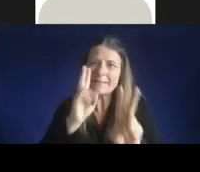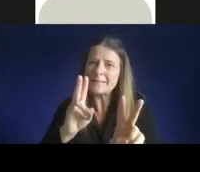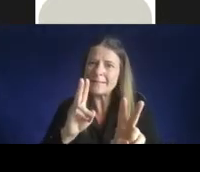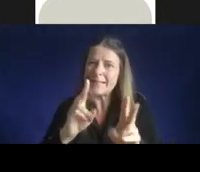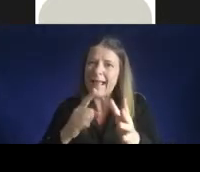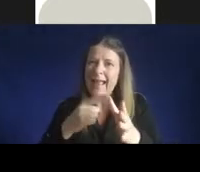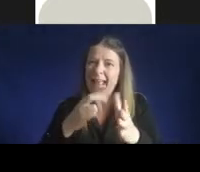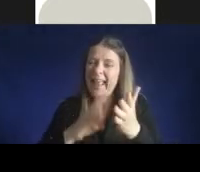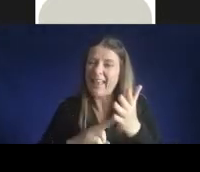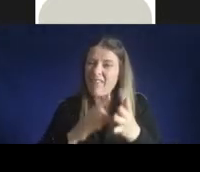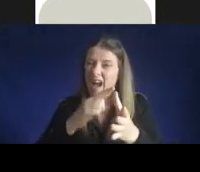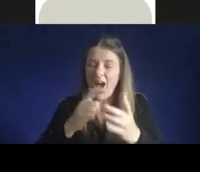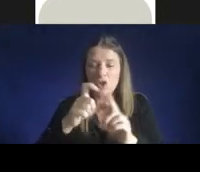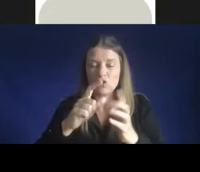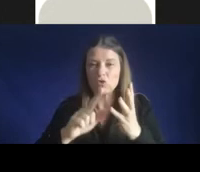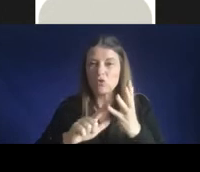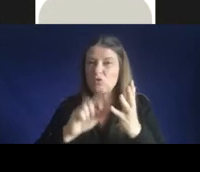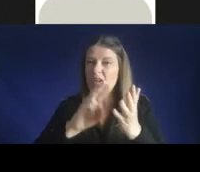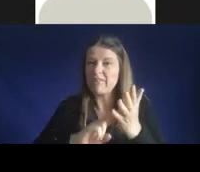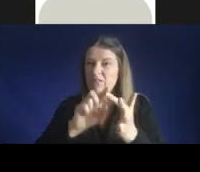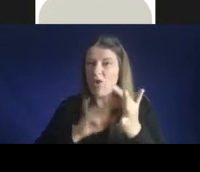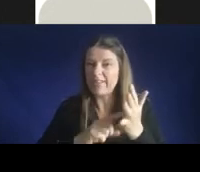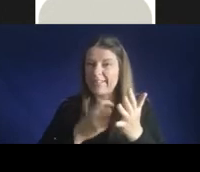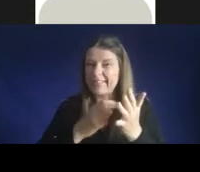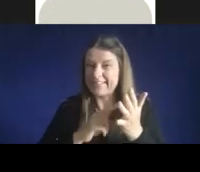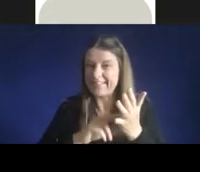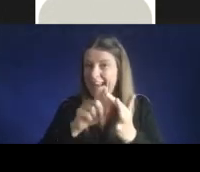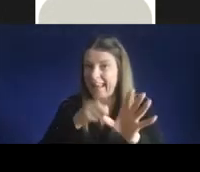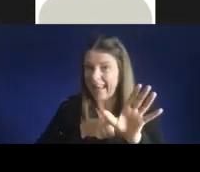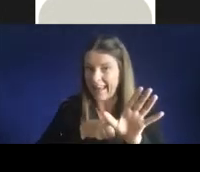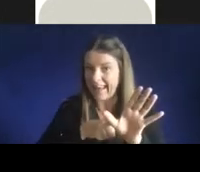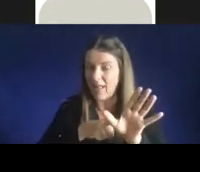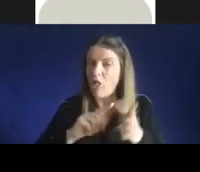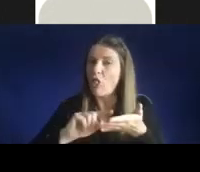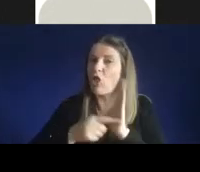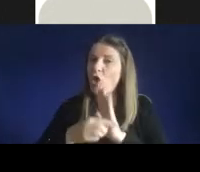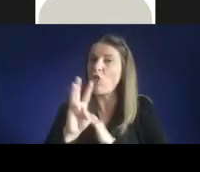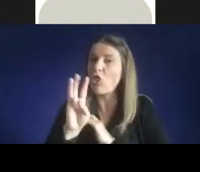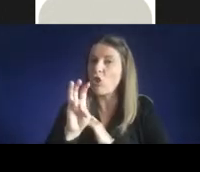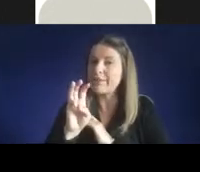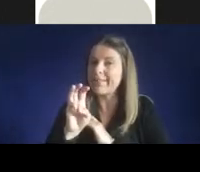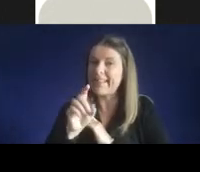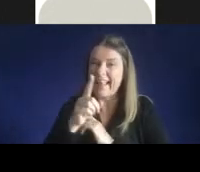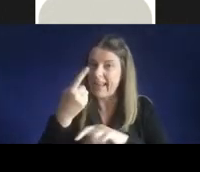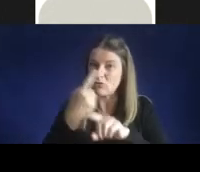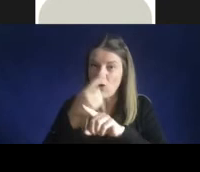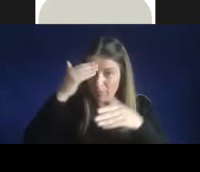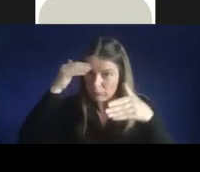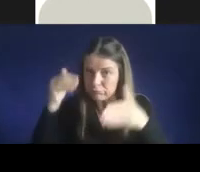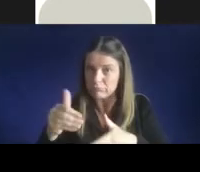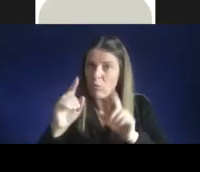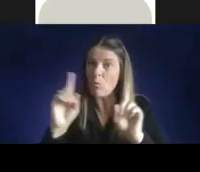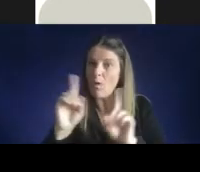Netflix. It interrogates the systemic racism in the United States penal system, and it